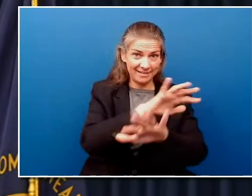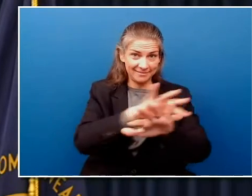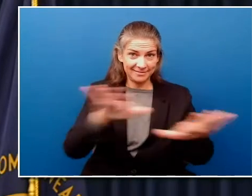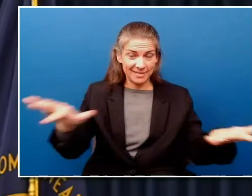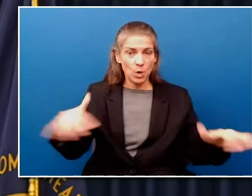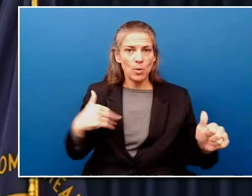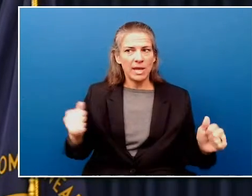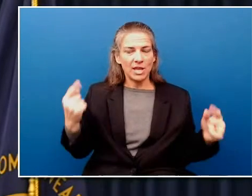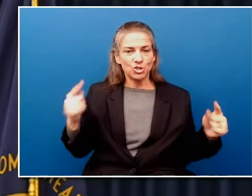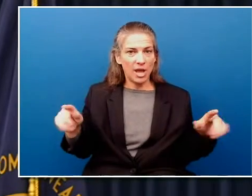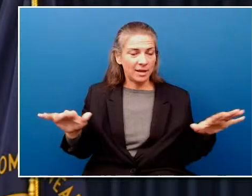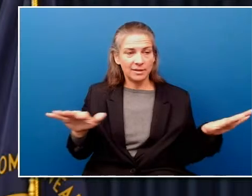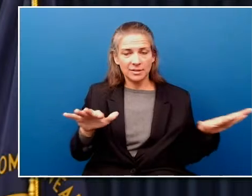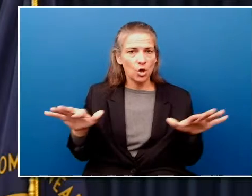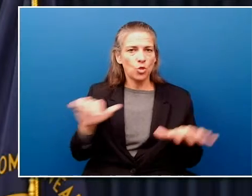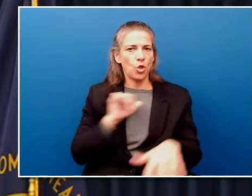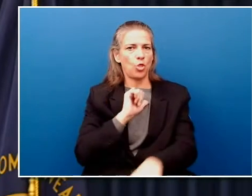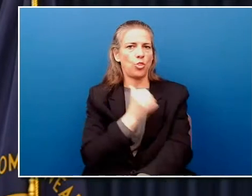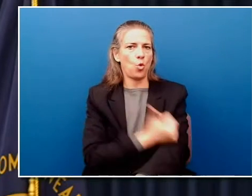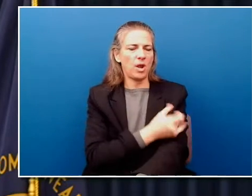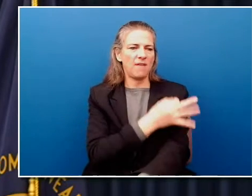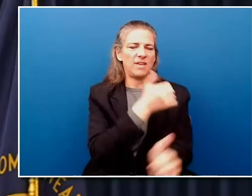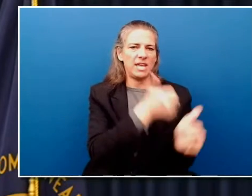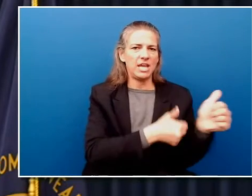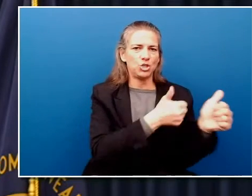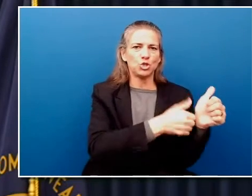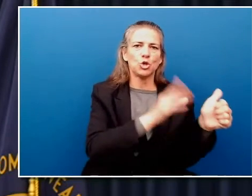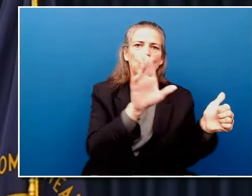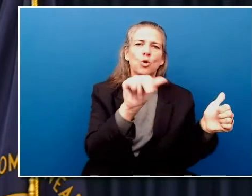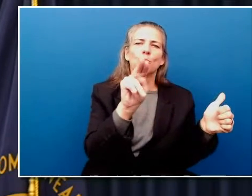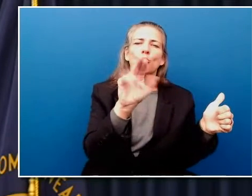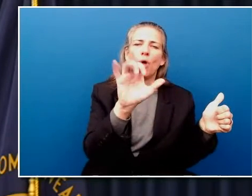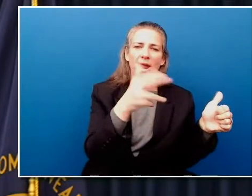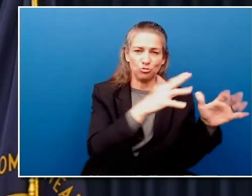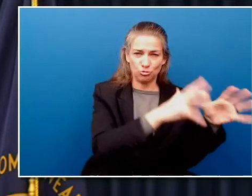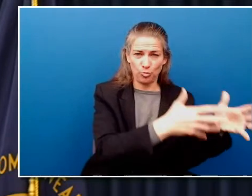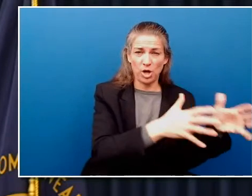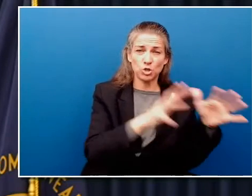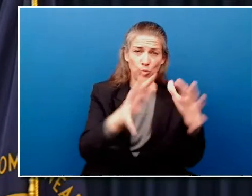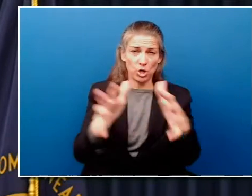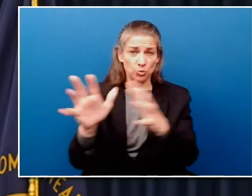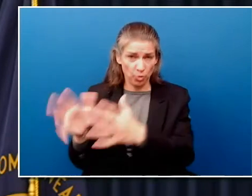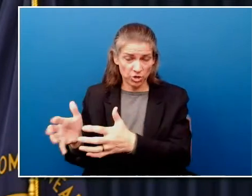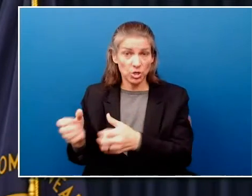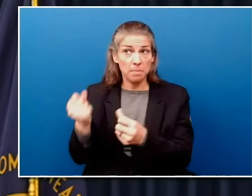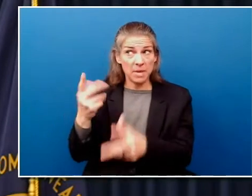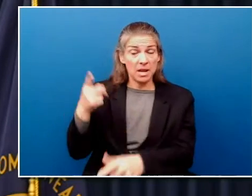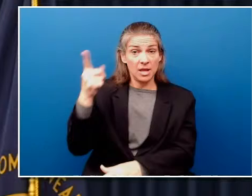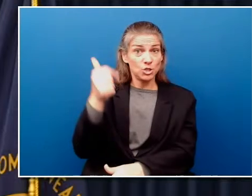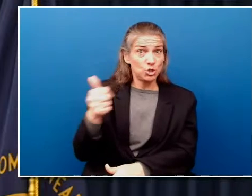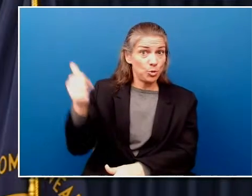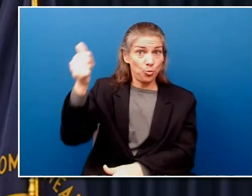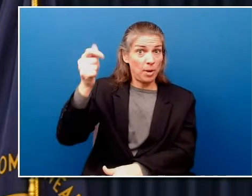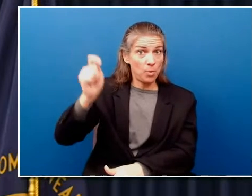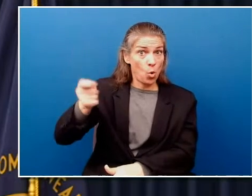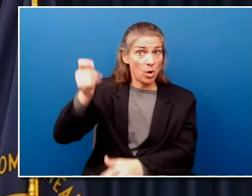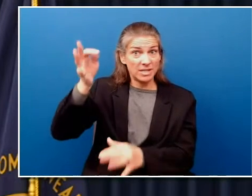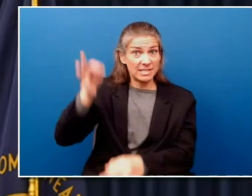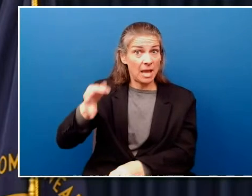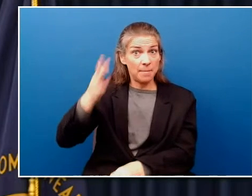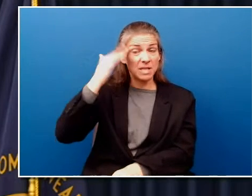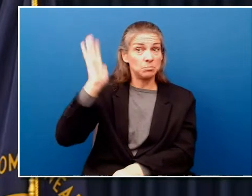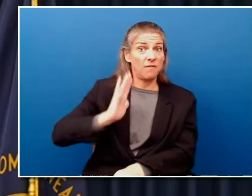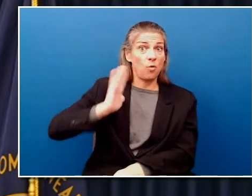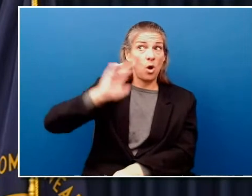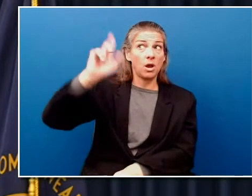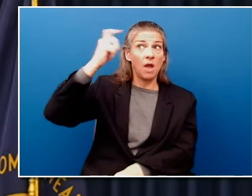ways the authority of each branch. A lot of the Supreme Court decisions we have right now were because the governor was so powerful leading up